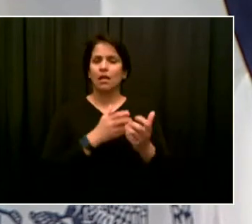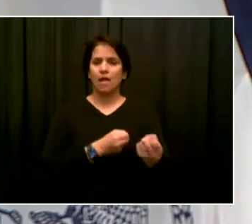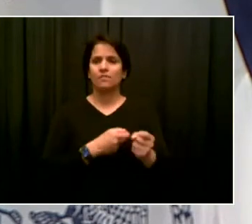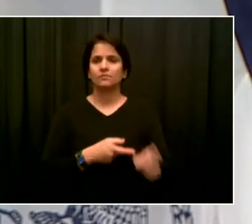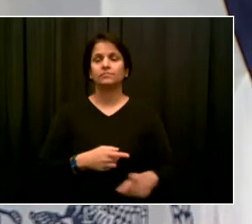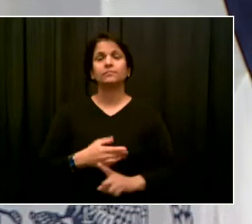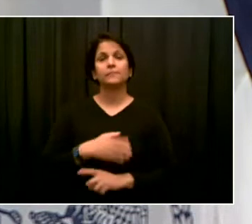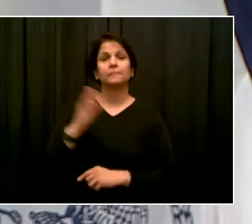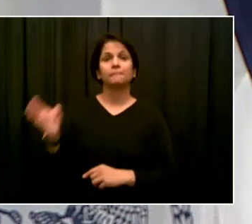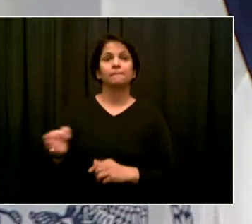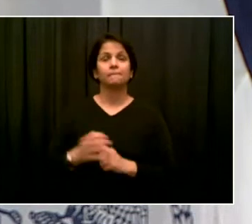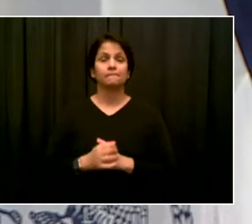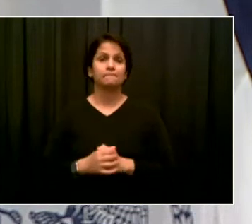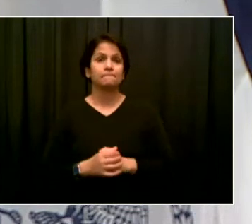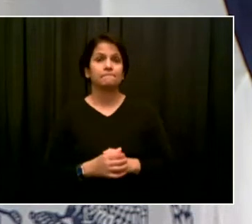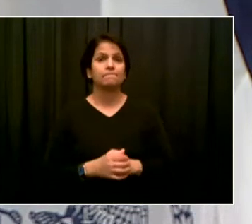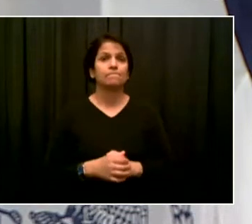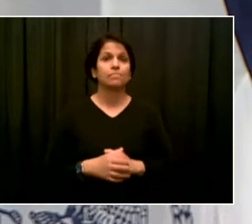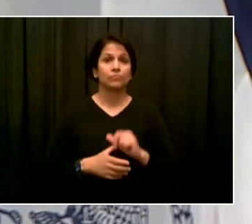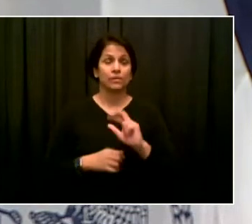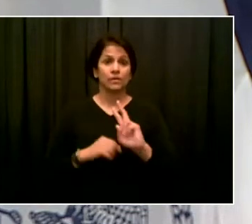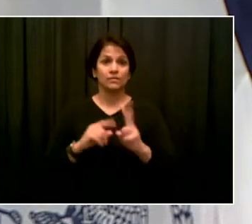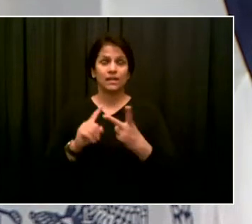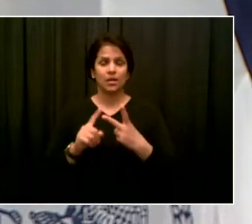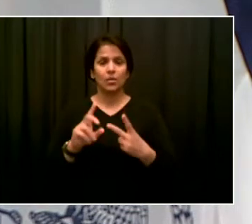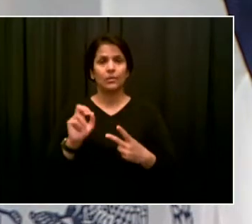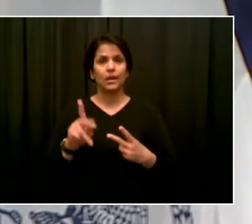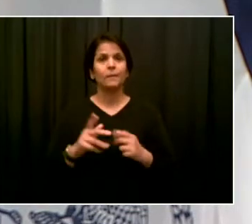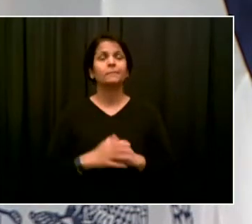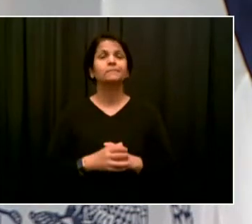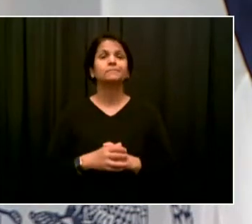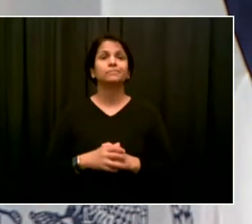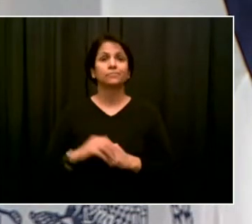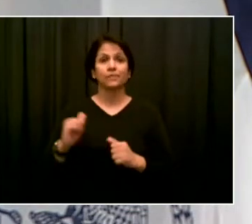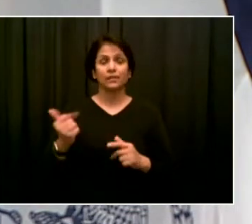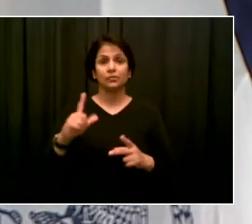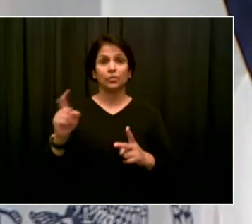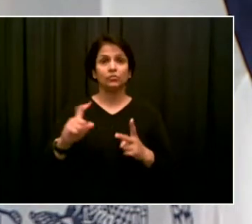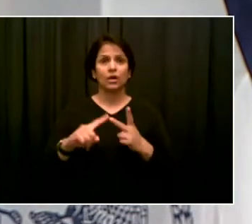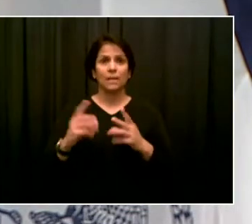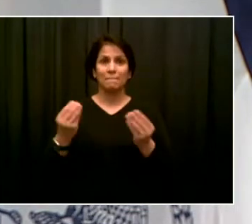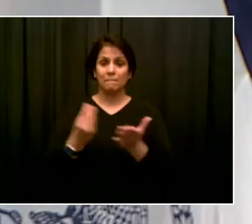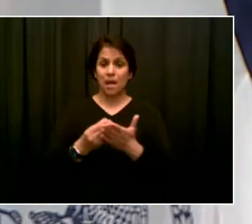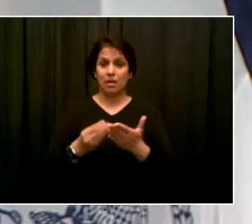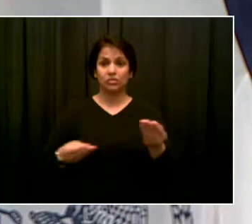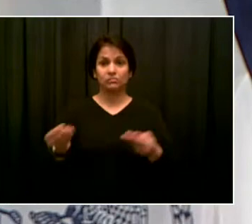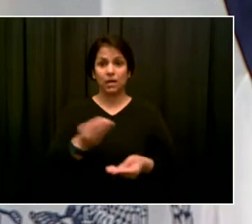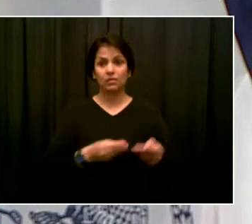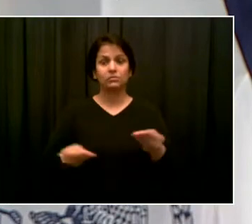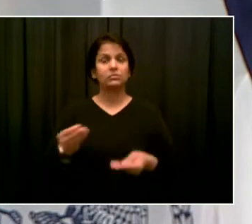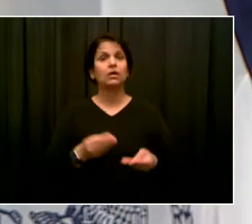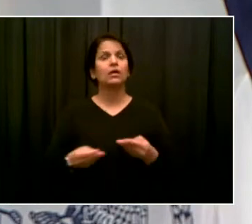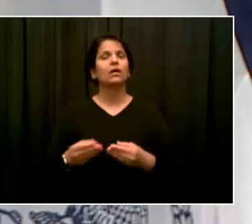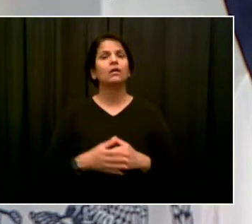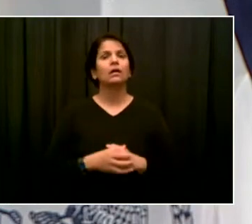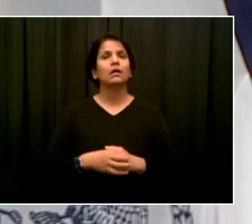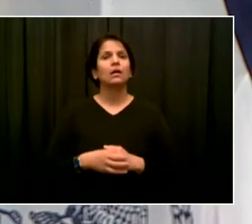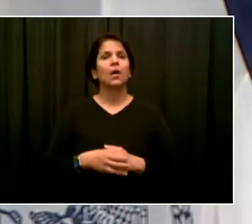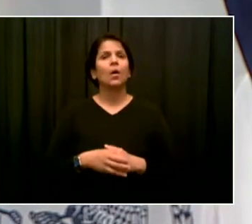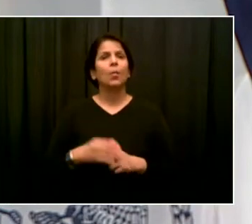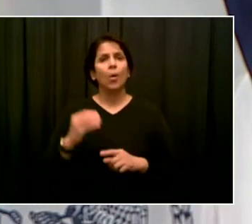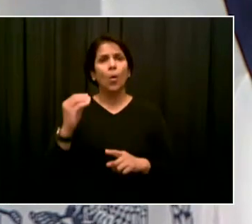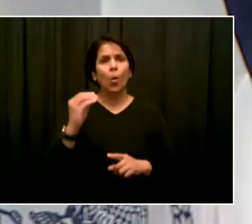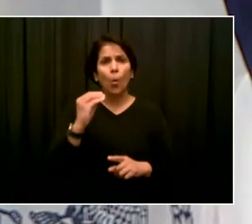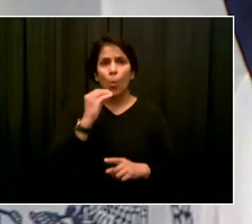Okay, on another issue in the budget, that the home visits for new parents,